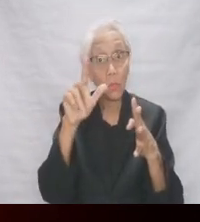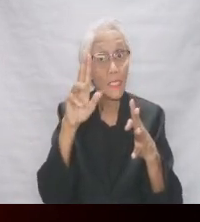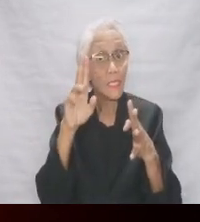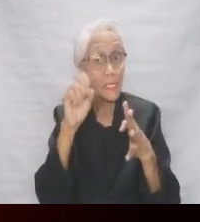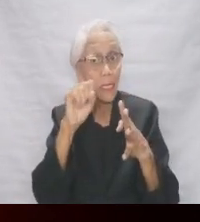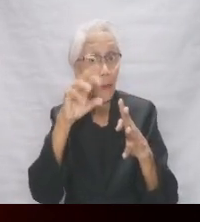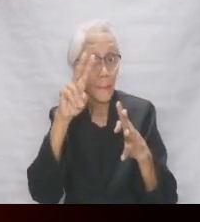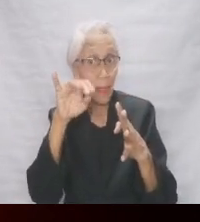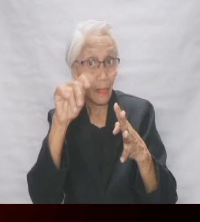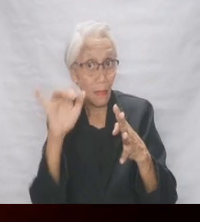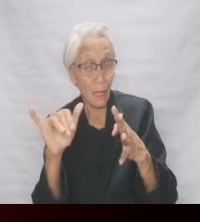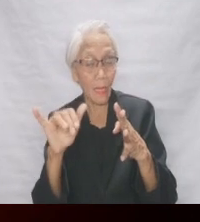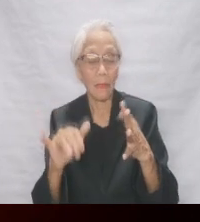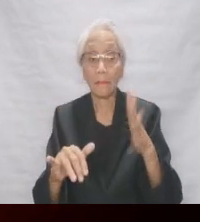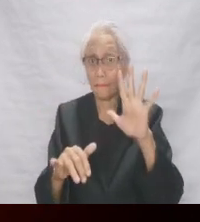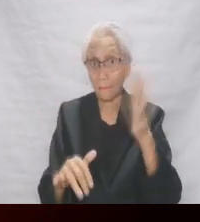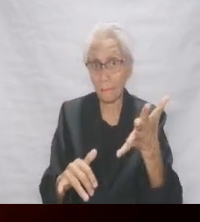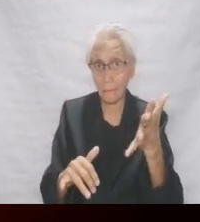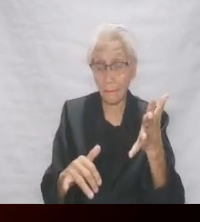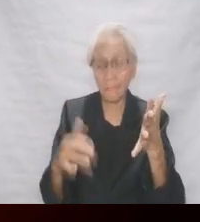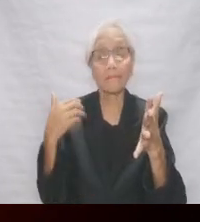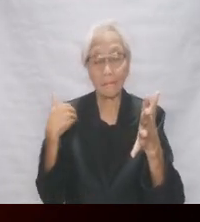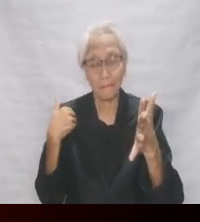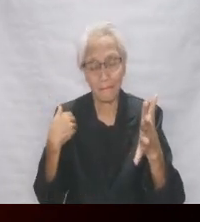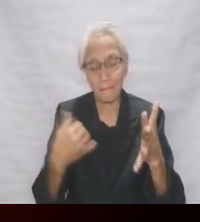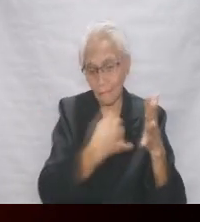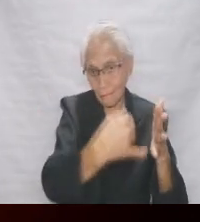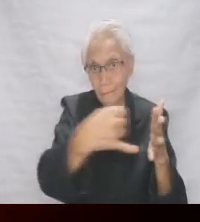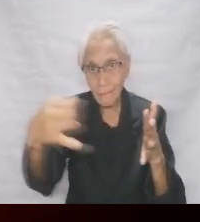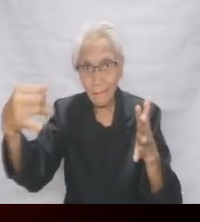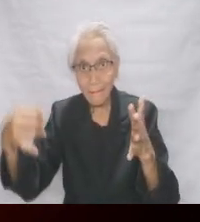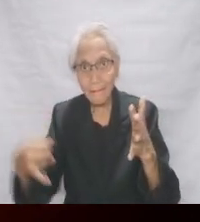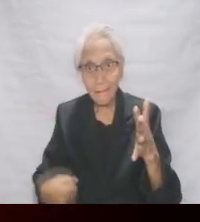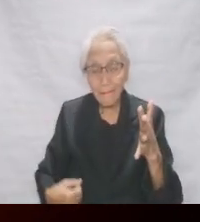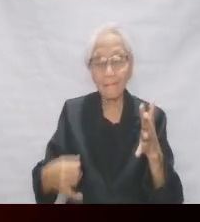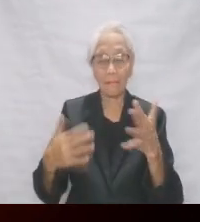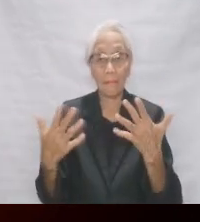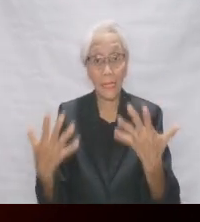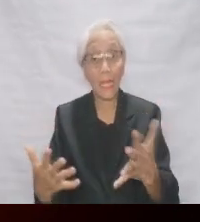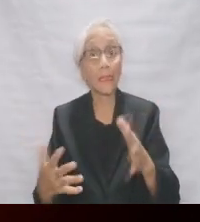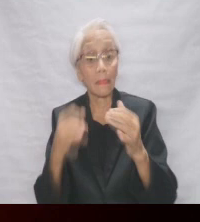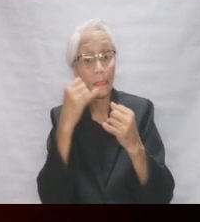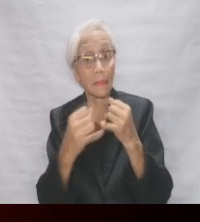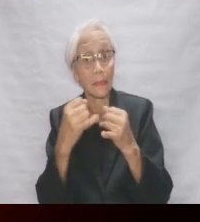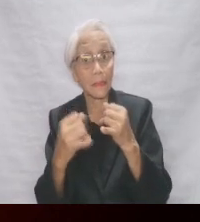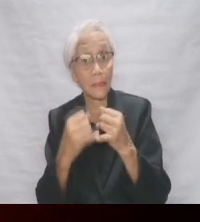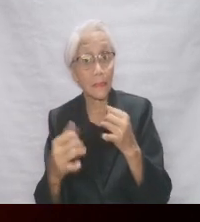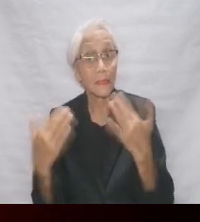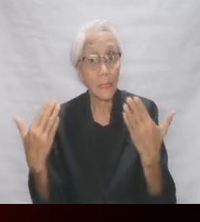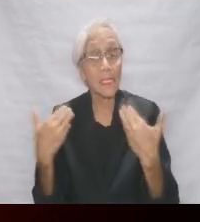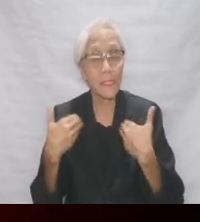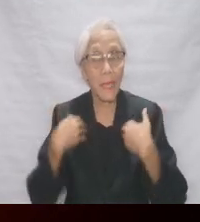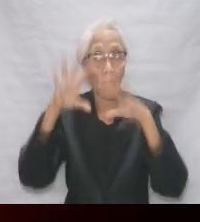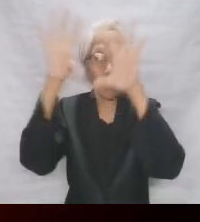Ikalima, alienation. Ikaanim, exploitation. At ang huling karakteristik ay meron